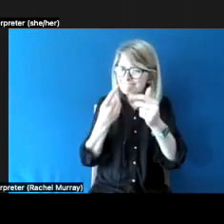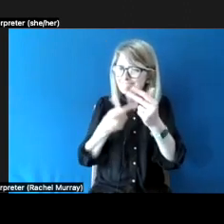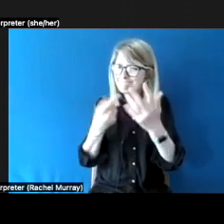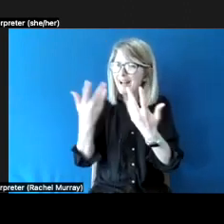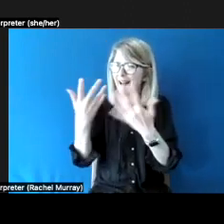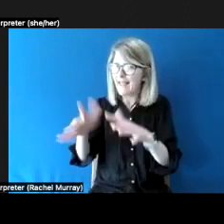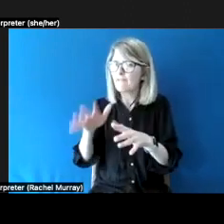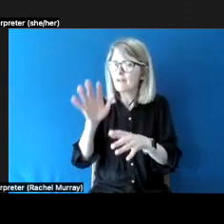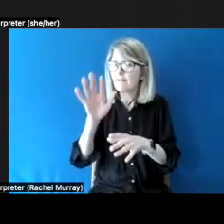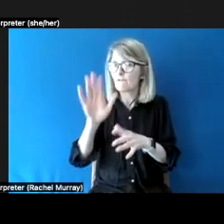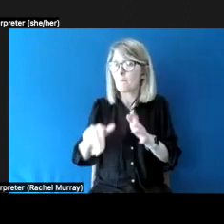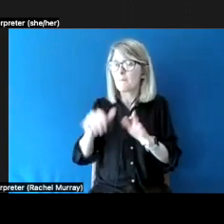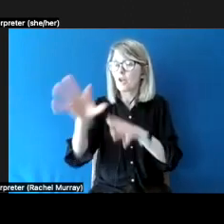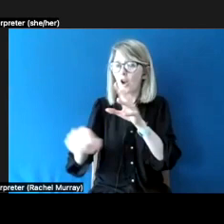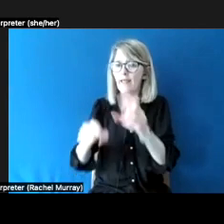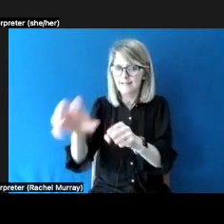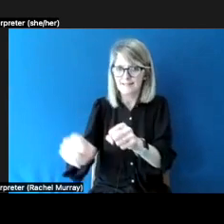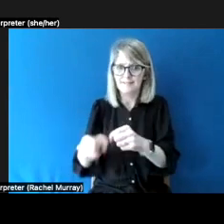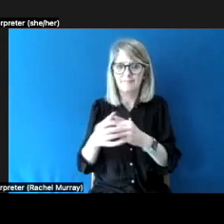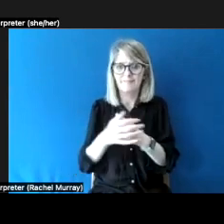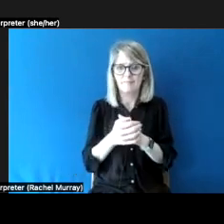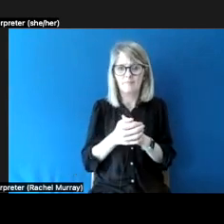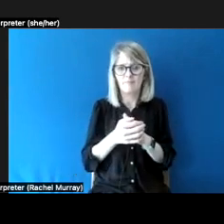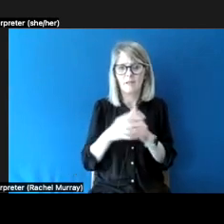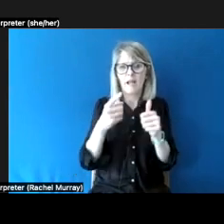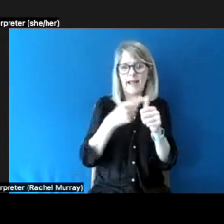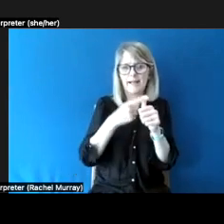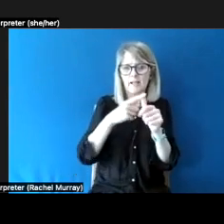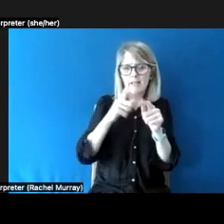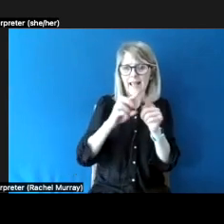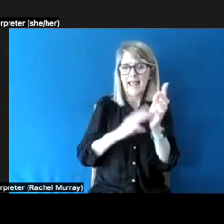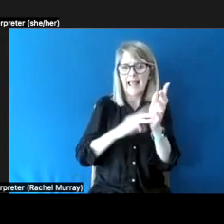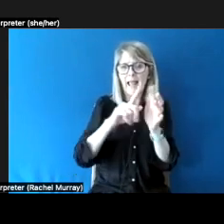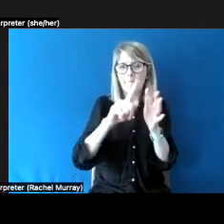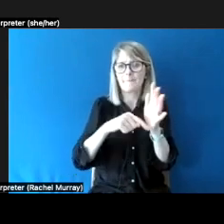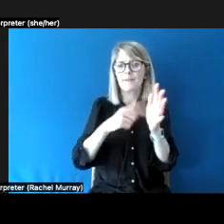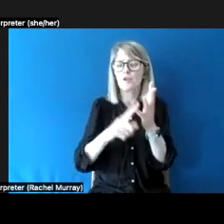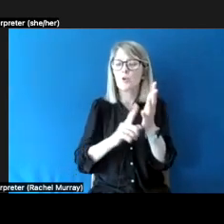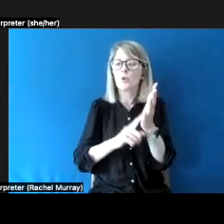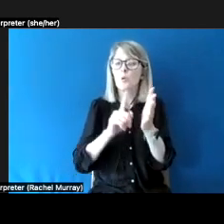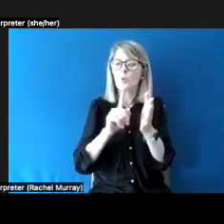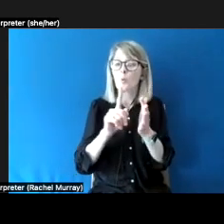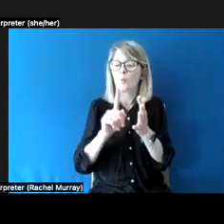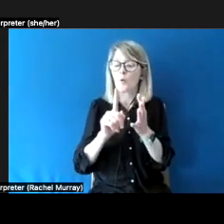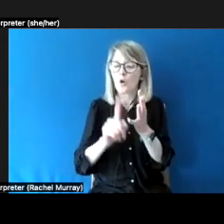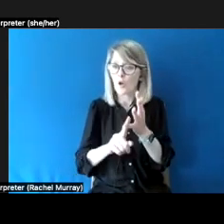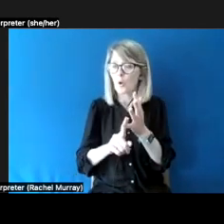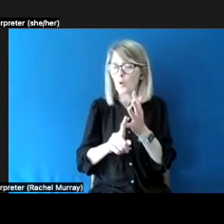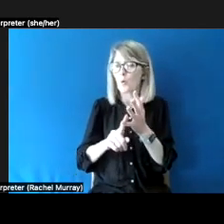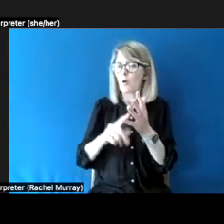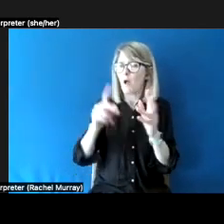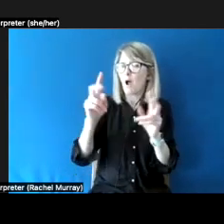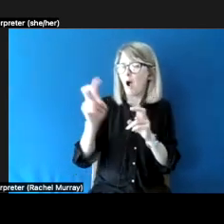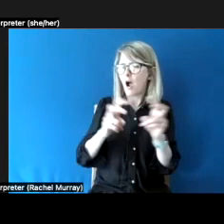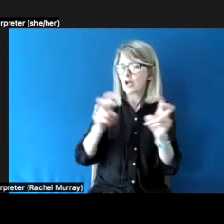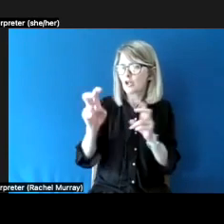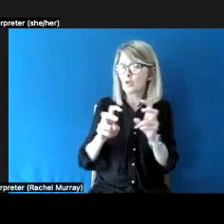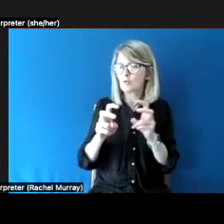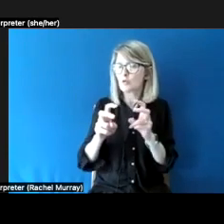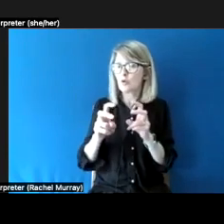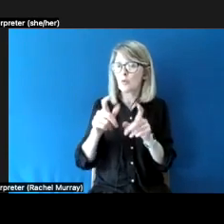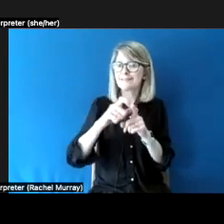Yemiolo, another important scholar, argues that to decolonize is to fundamentally